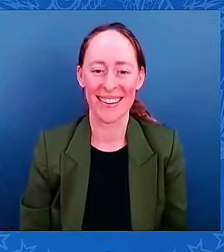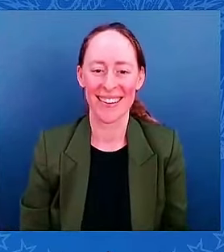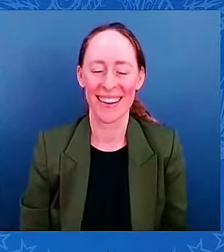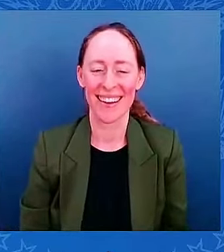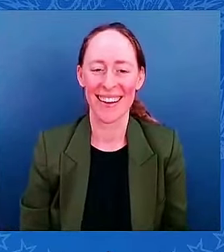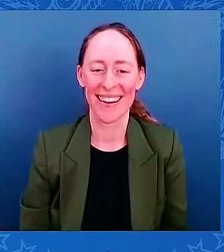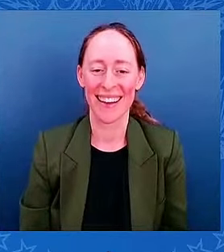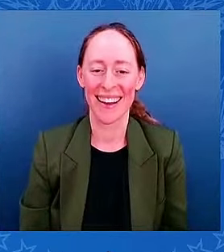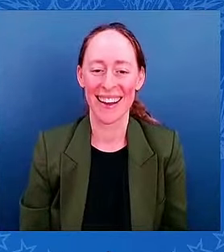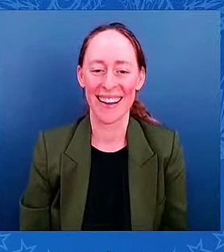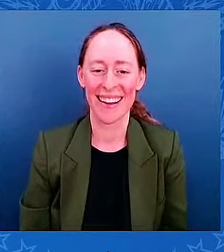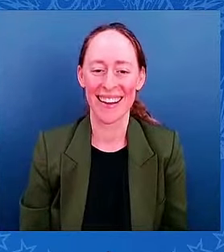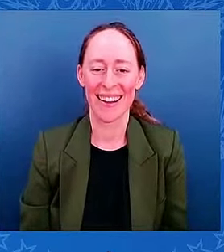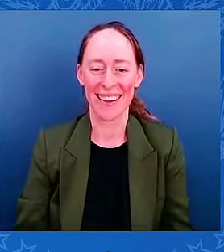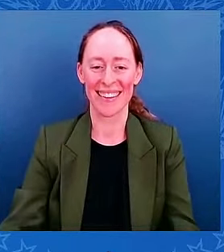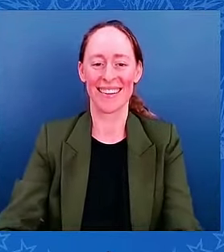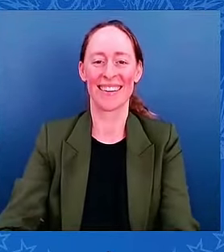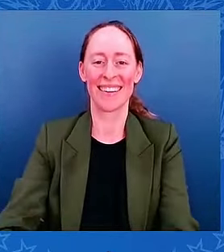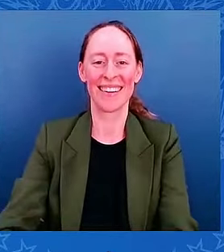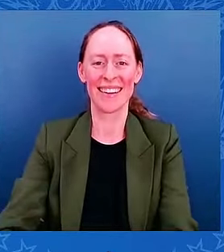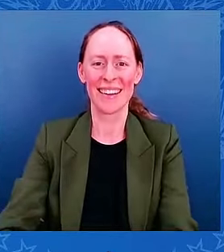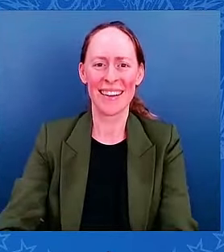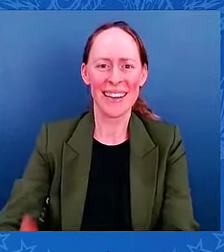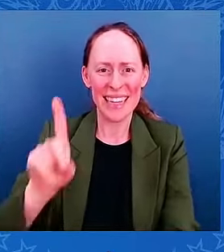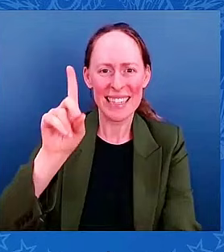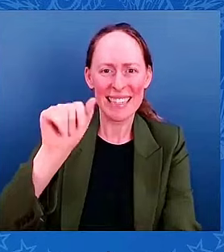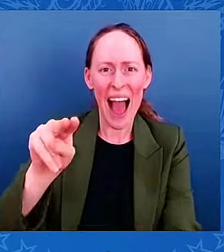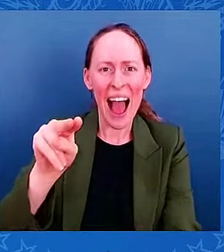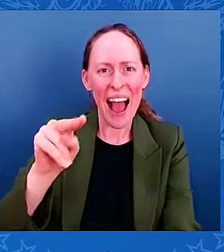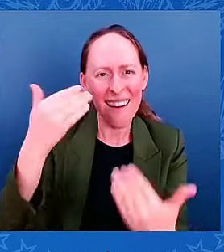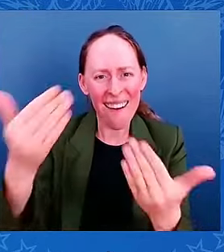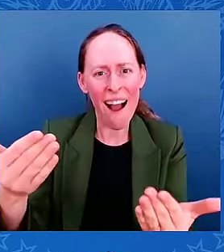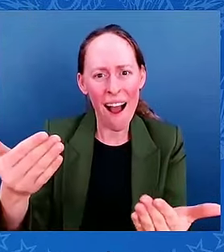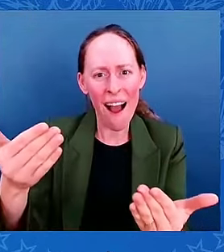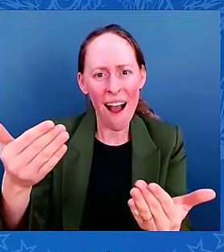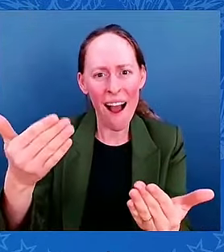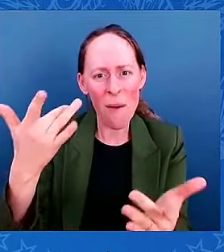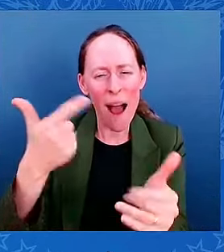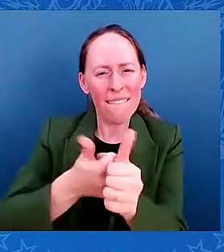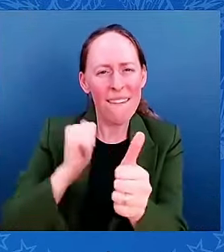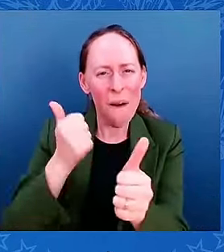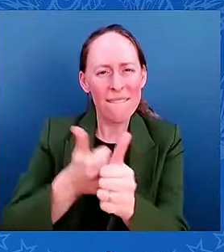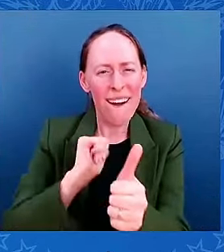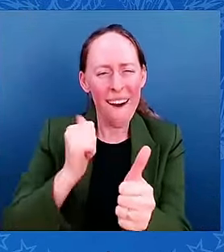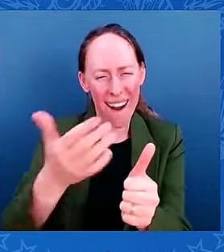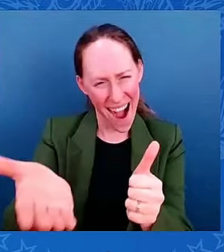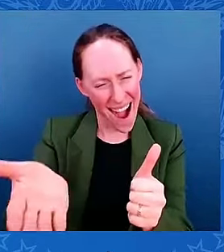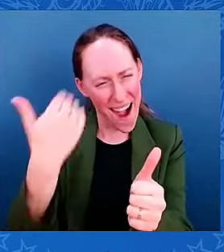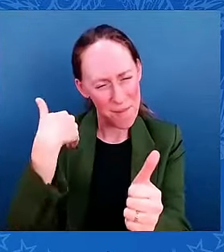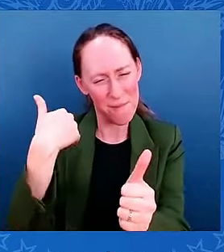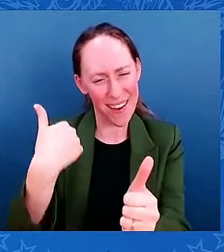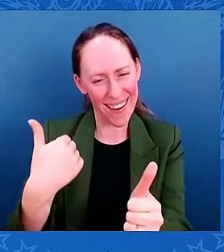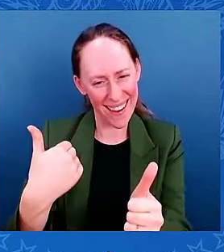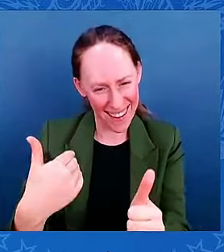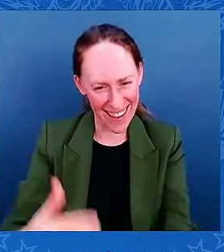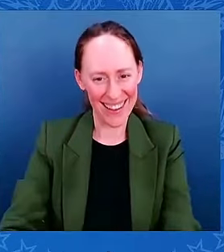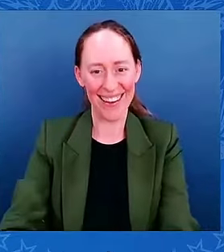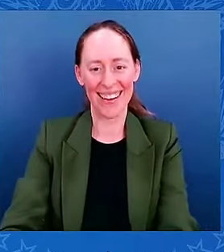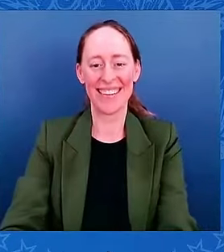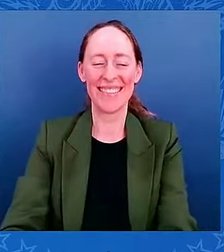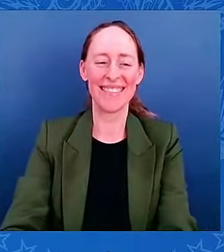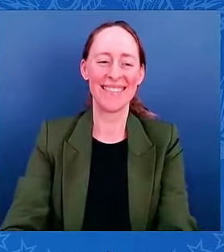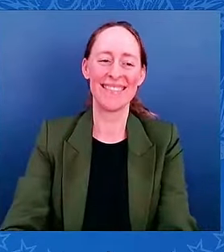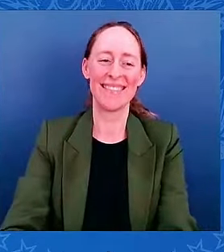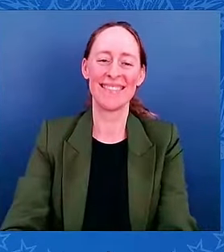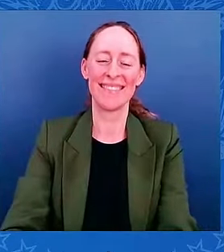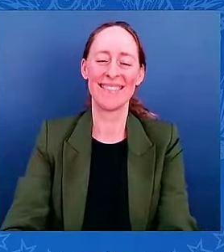you're allowed to be up with us, you know, man. You're trying to avoid us. I get it. Look, plumbers and pipe fitters have been with me since the